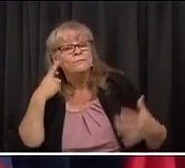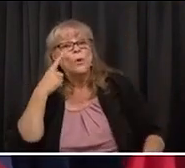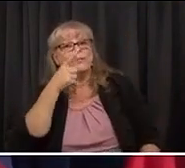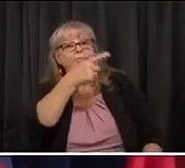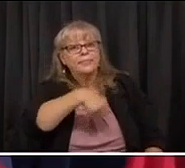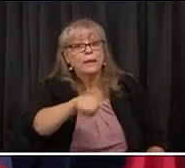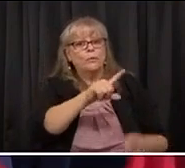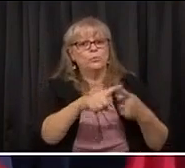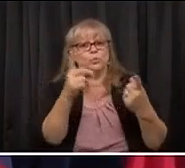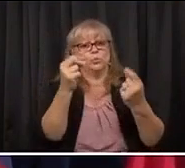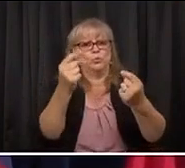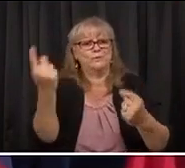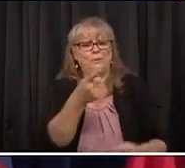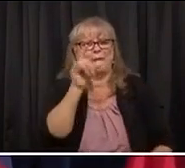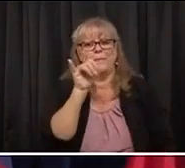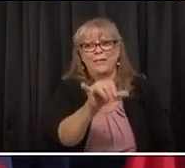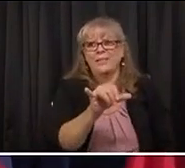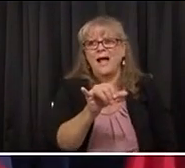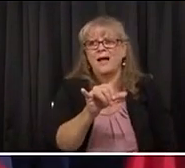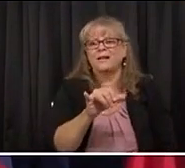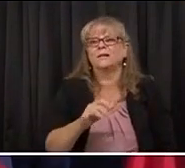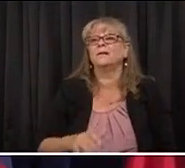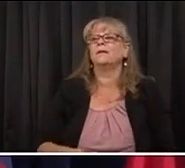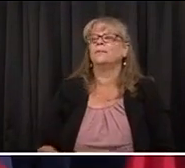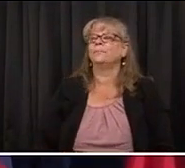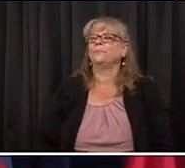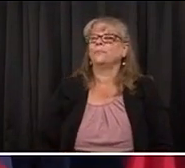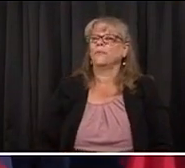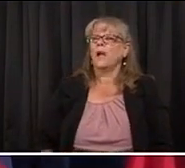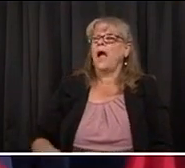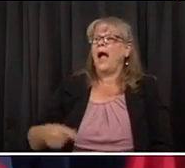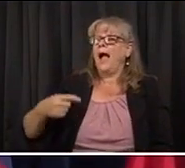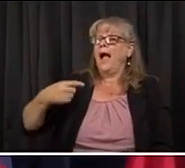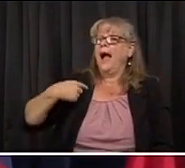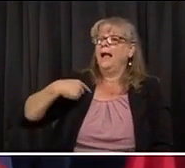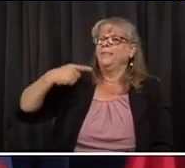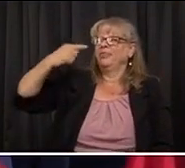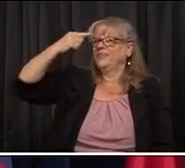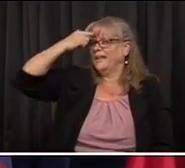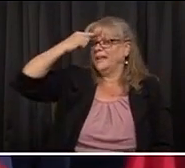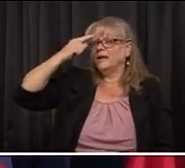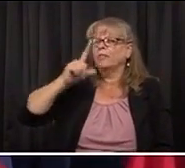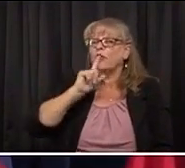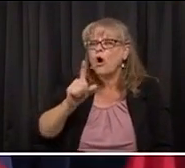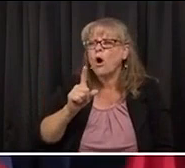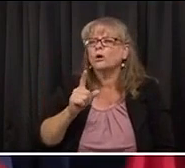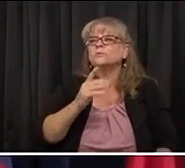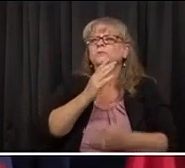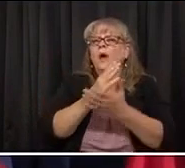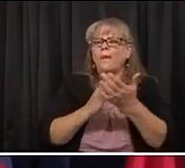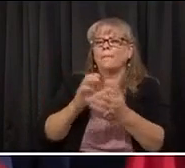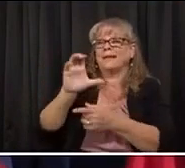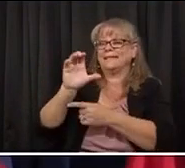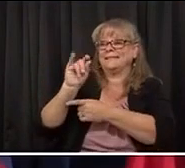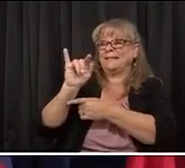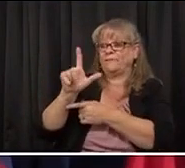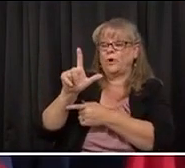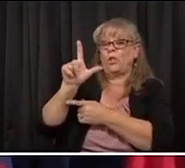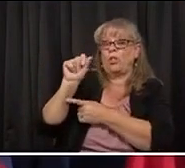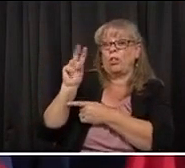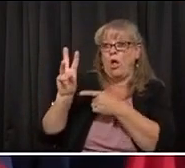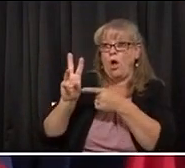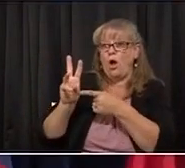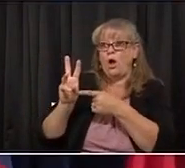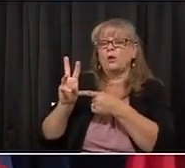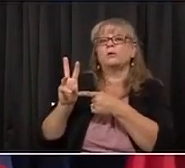obviously we've been asking them for weeks, but I think that if you're talking about Civic Plaza, much of that is city property, some of it might be state property, but even